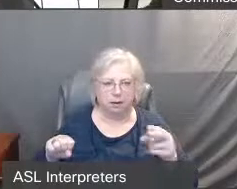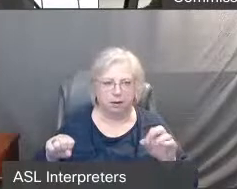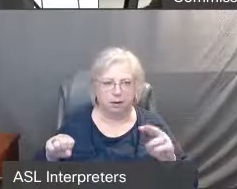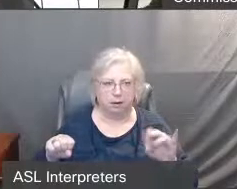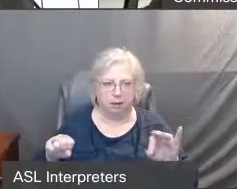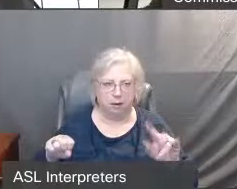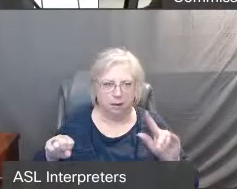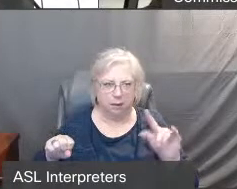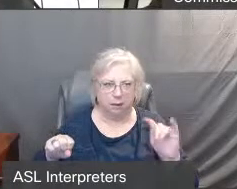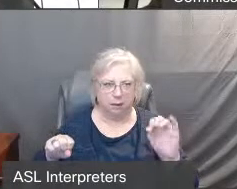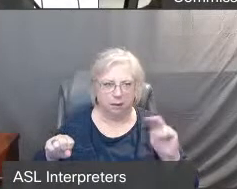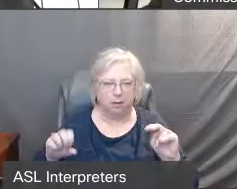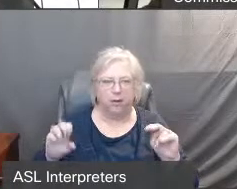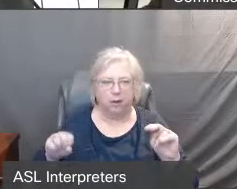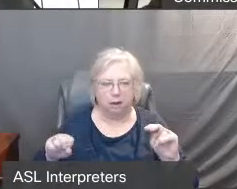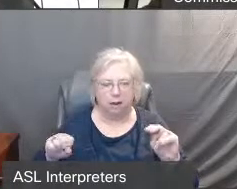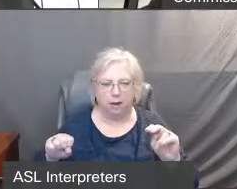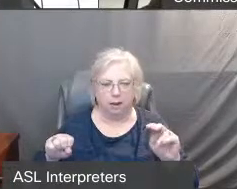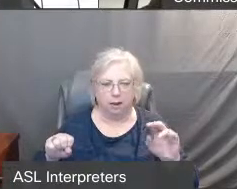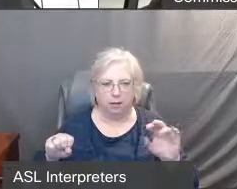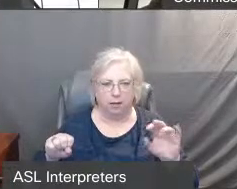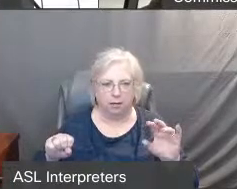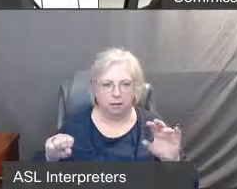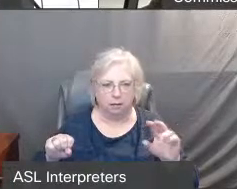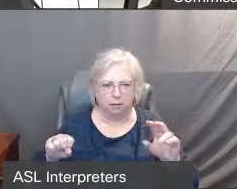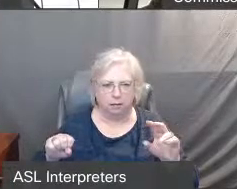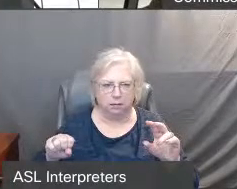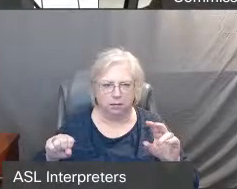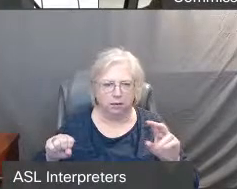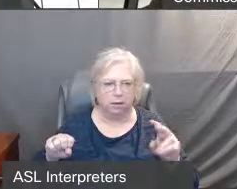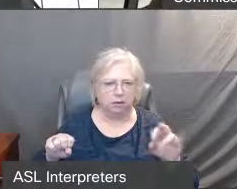Hamilton? Yes. Hart? No.